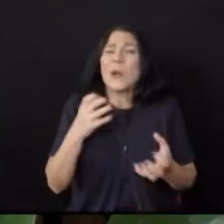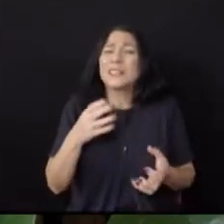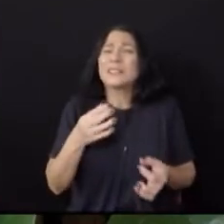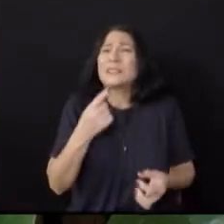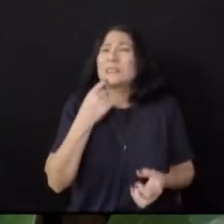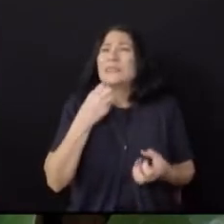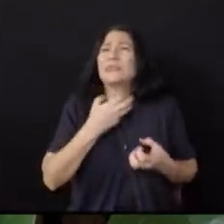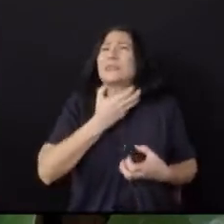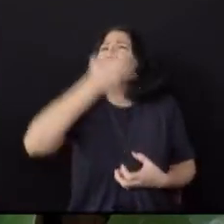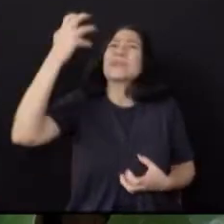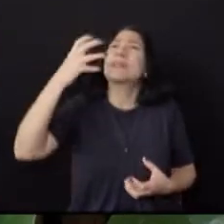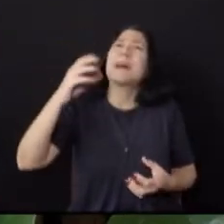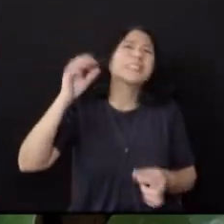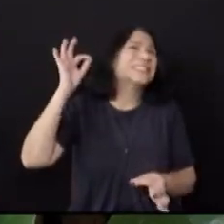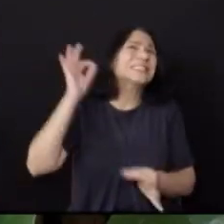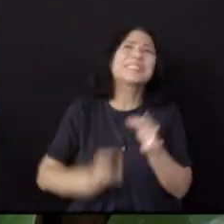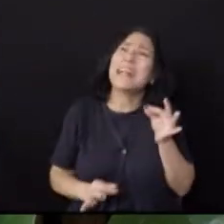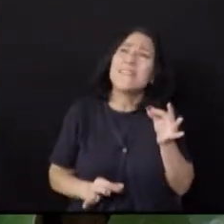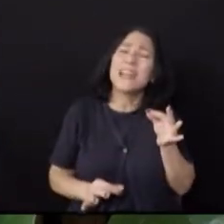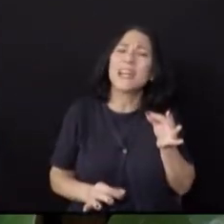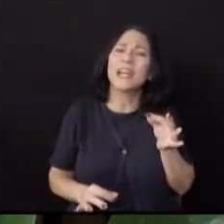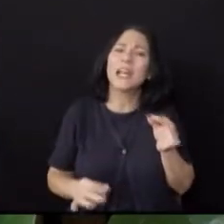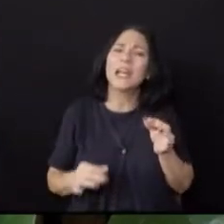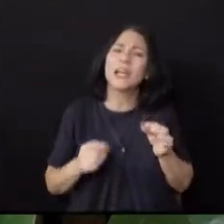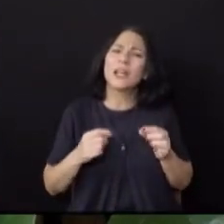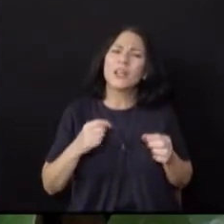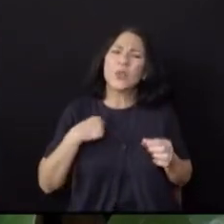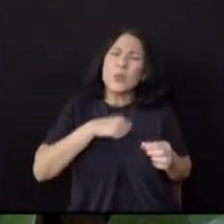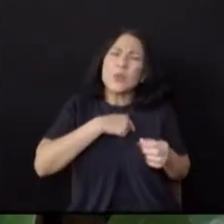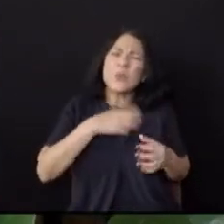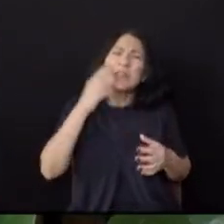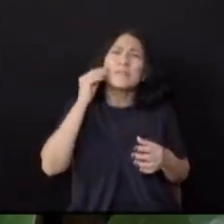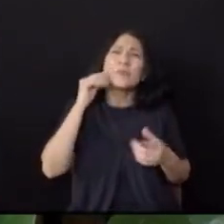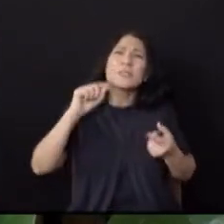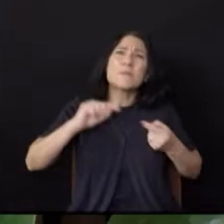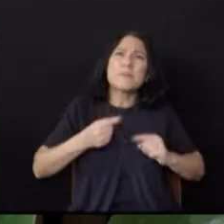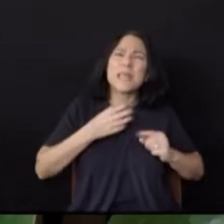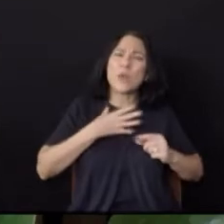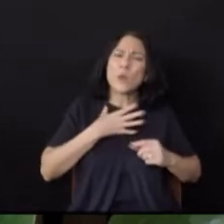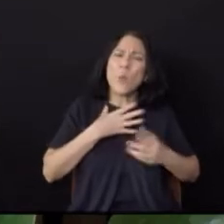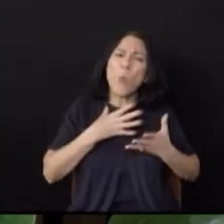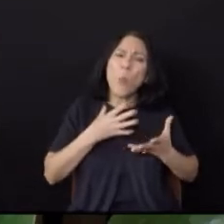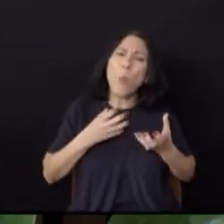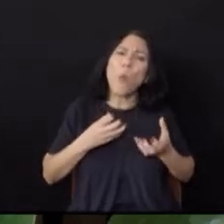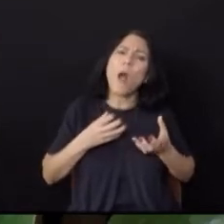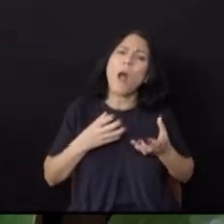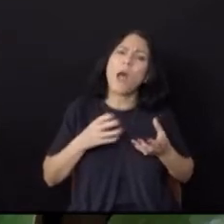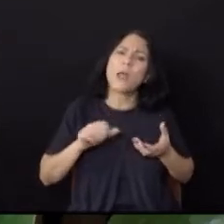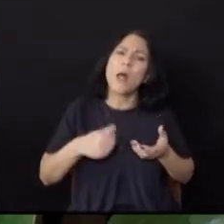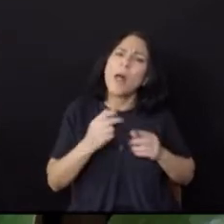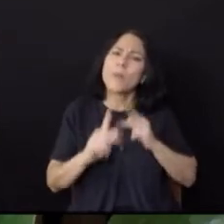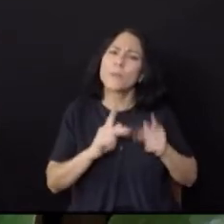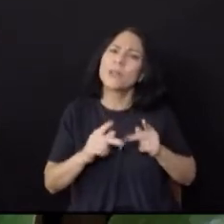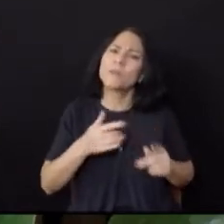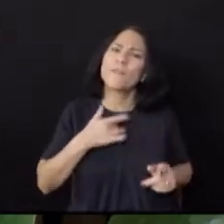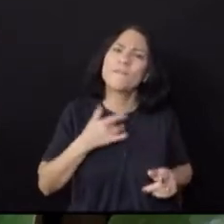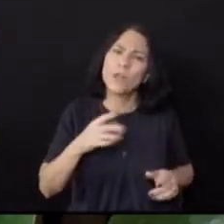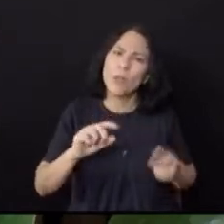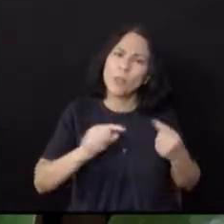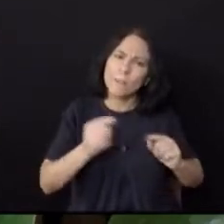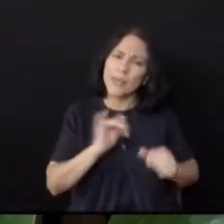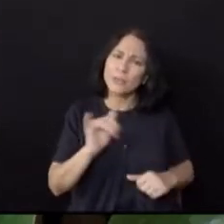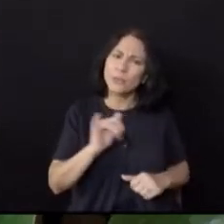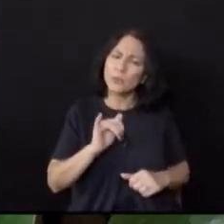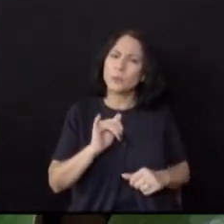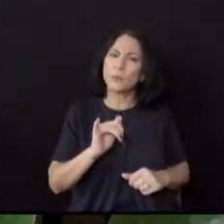There's something in us that wants to lash out in our pain. We want to take it out on somebody or something. There's something within us that wants to retaliate, and we